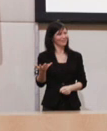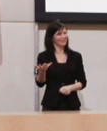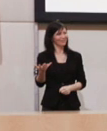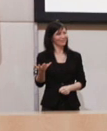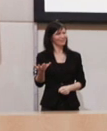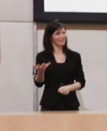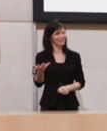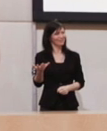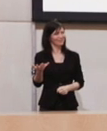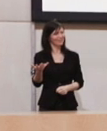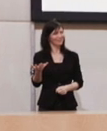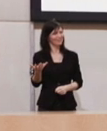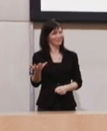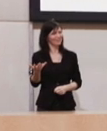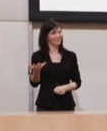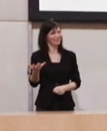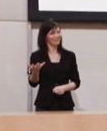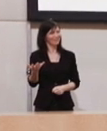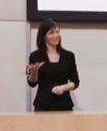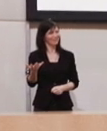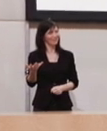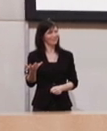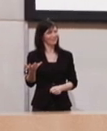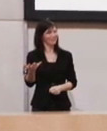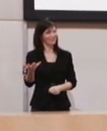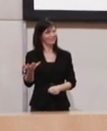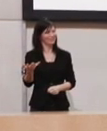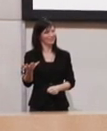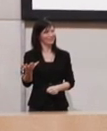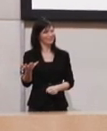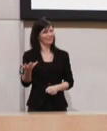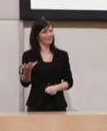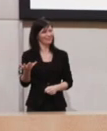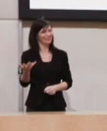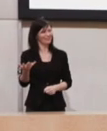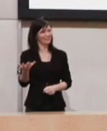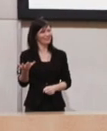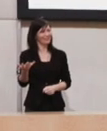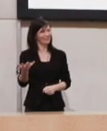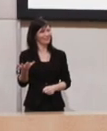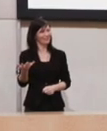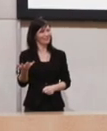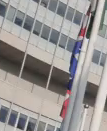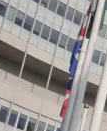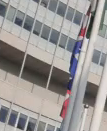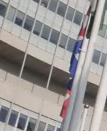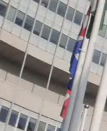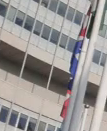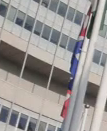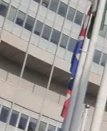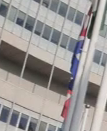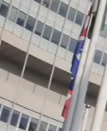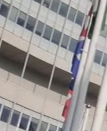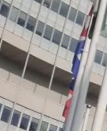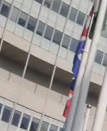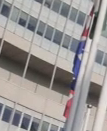regional governments, or intergovernmental organizations. They may also come from trade unions or political unions